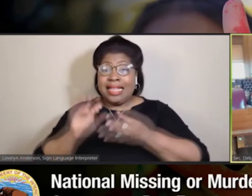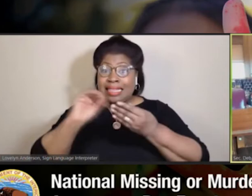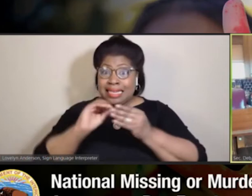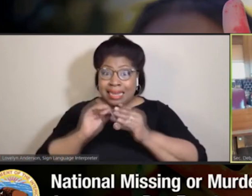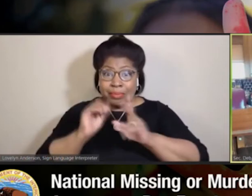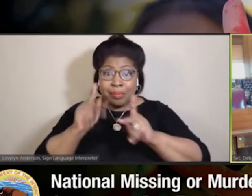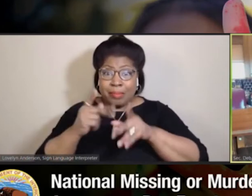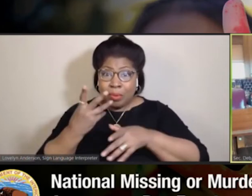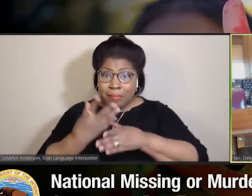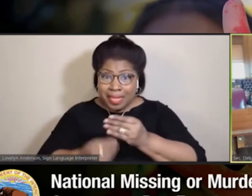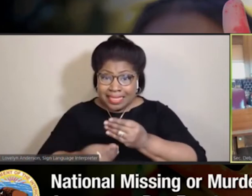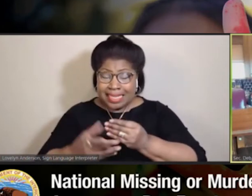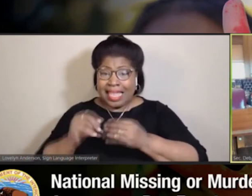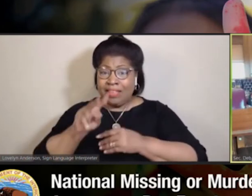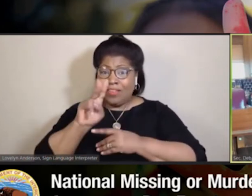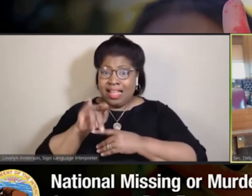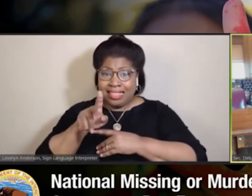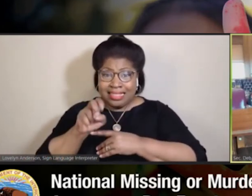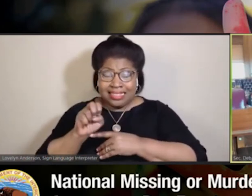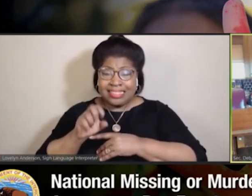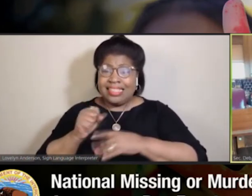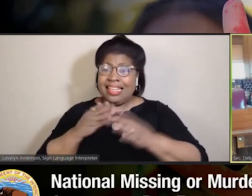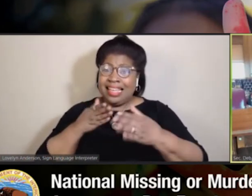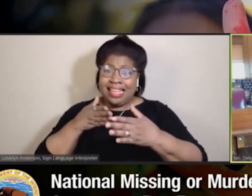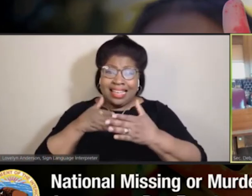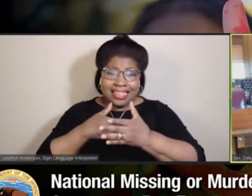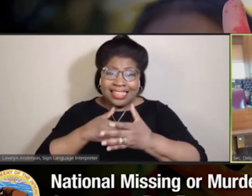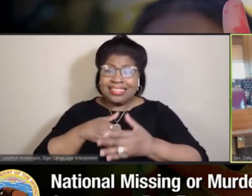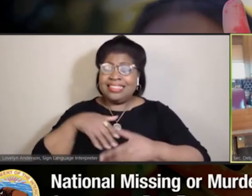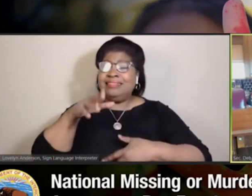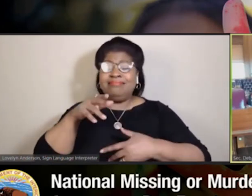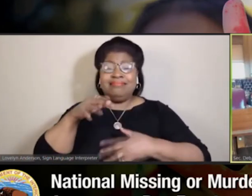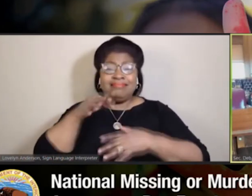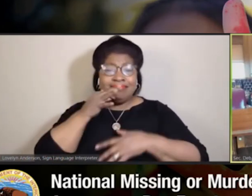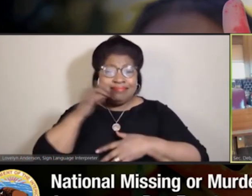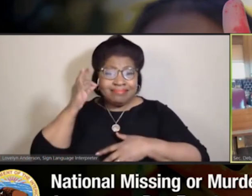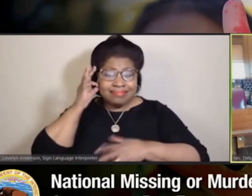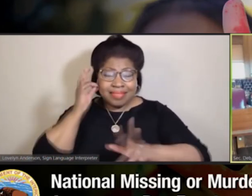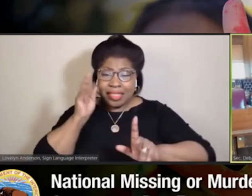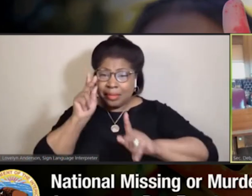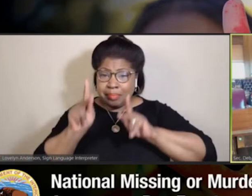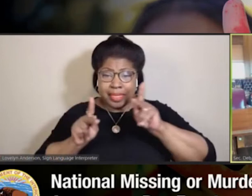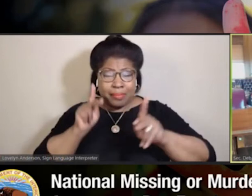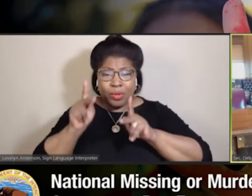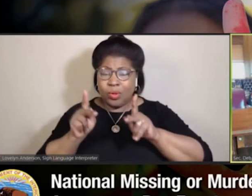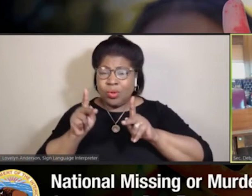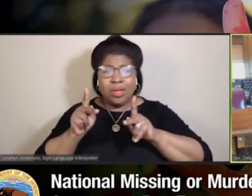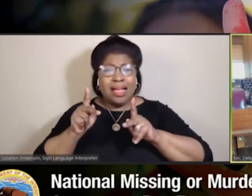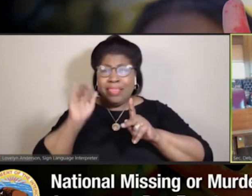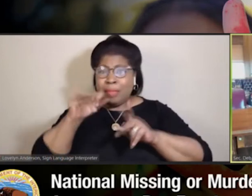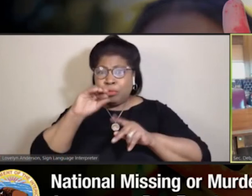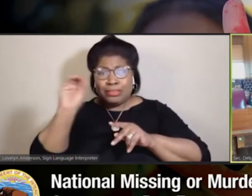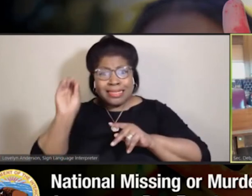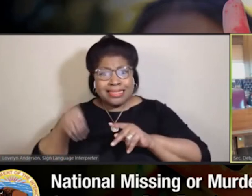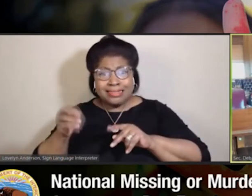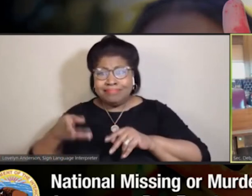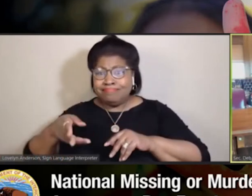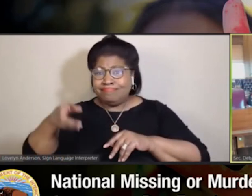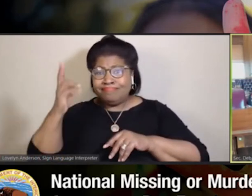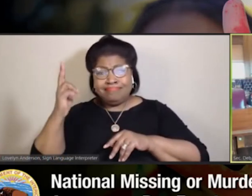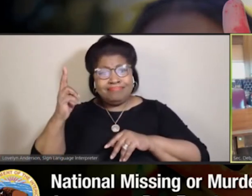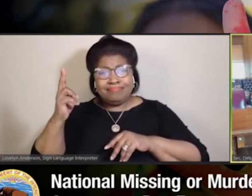American Indian, Alaska Native, and Native Hawaiian communities are disproportionate, alarming, and unacceptable.